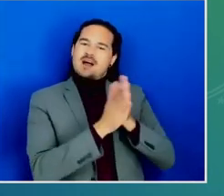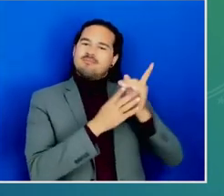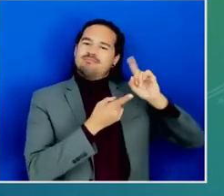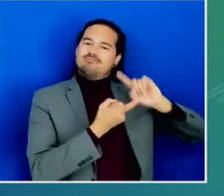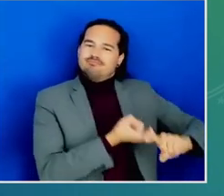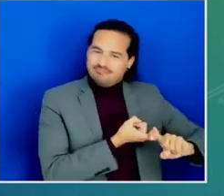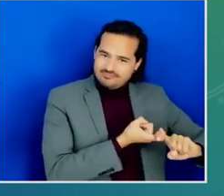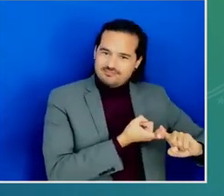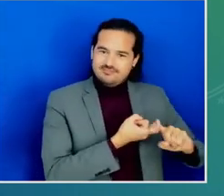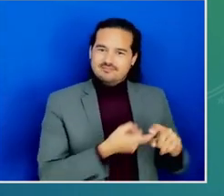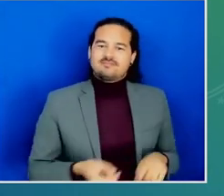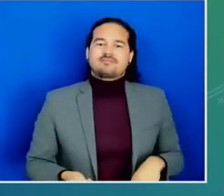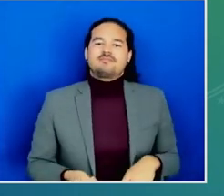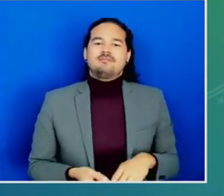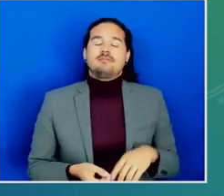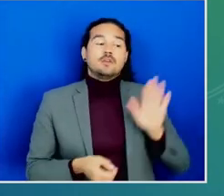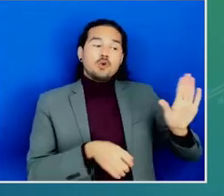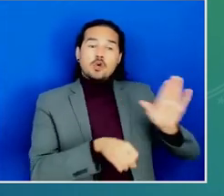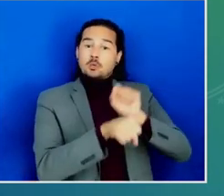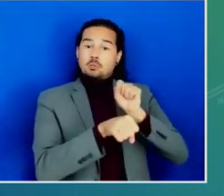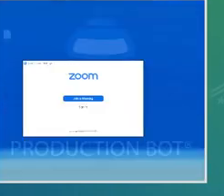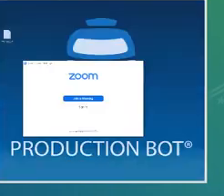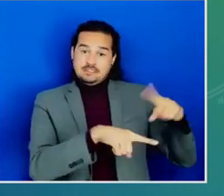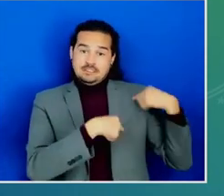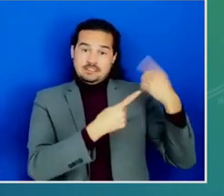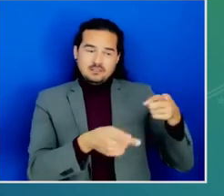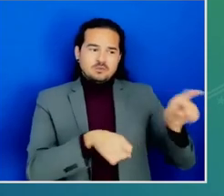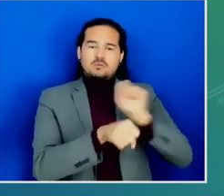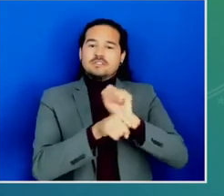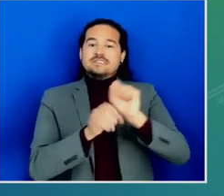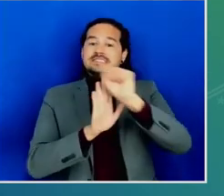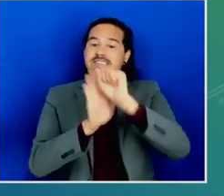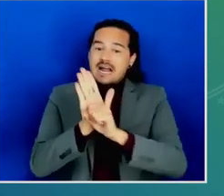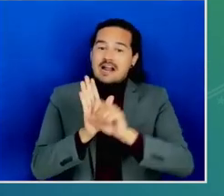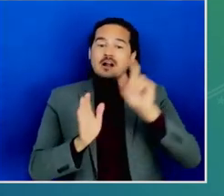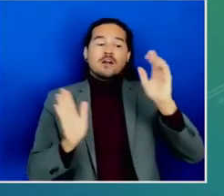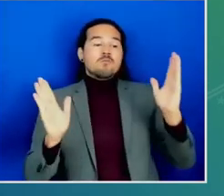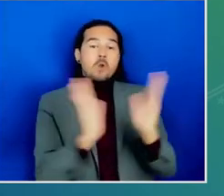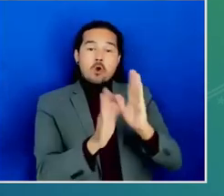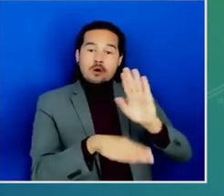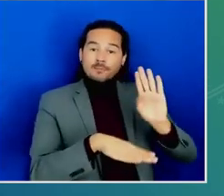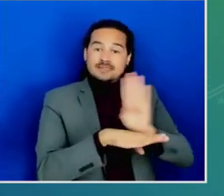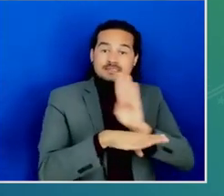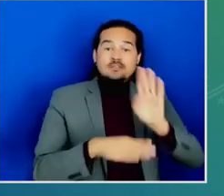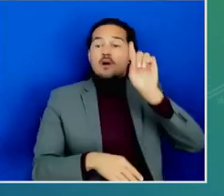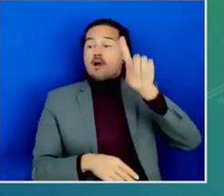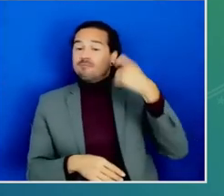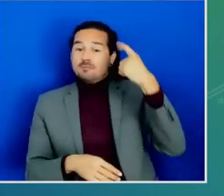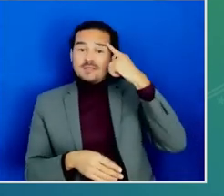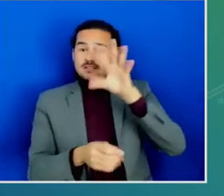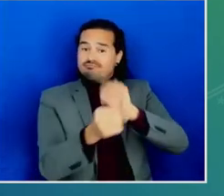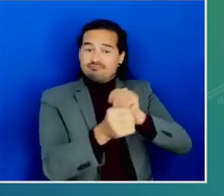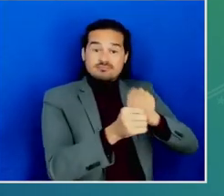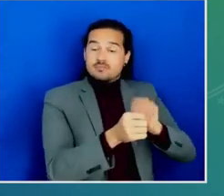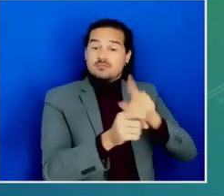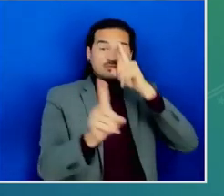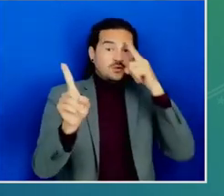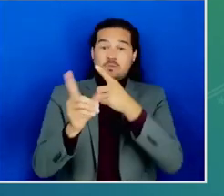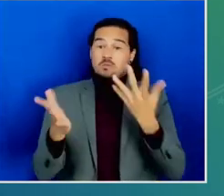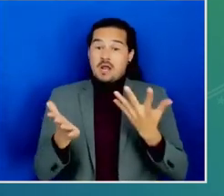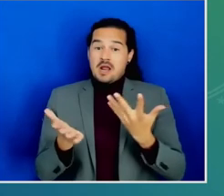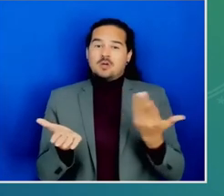with state, cities, business, and labor to promote clean energy future with new jobs, new industry, cleaner and more